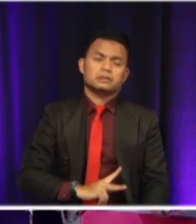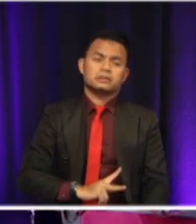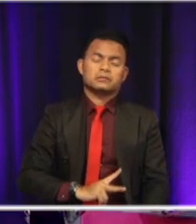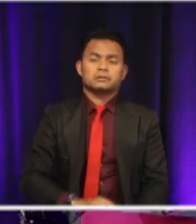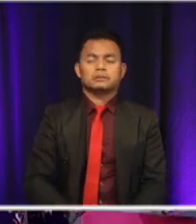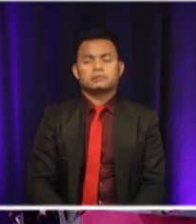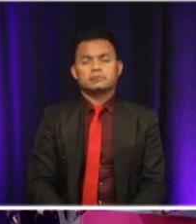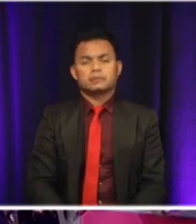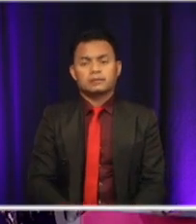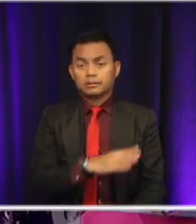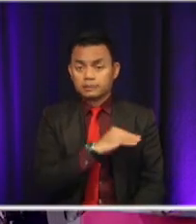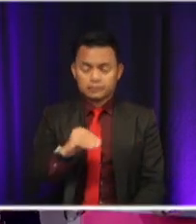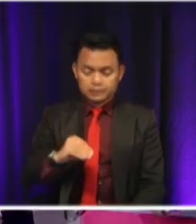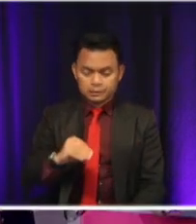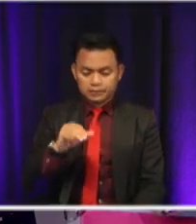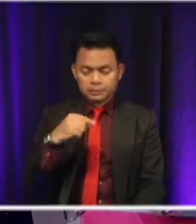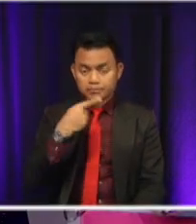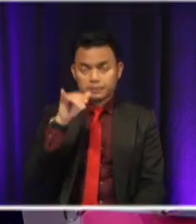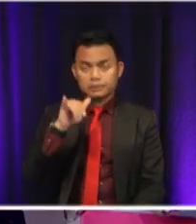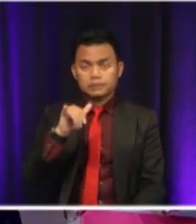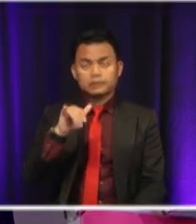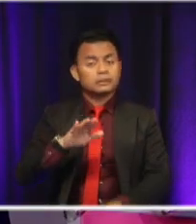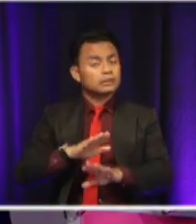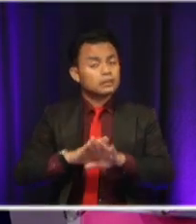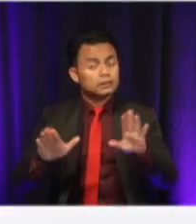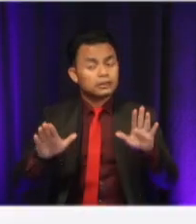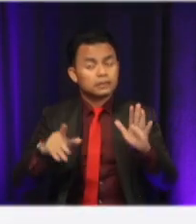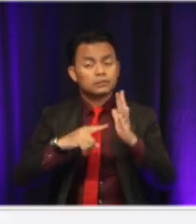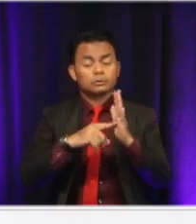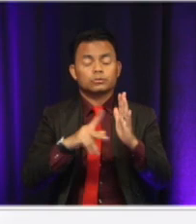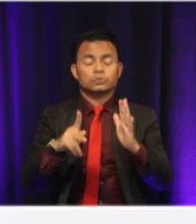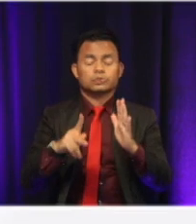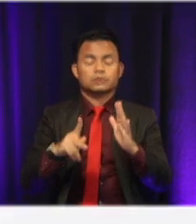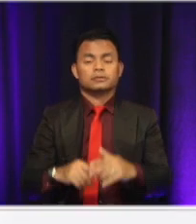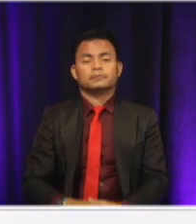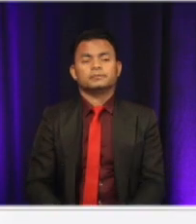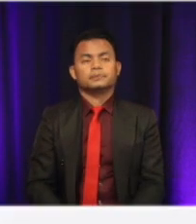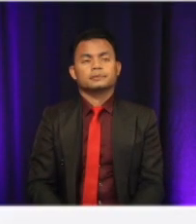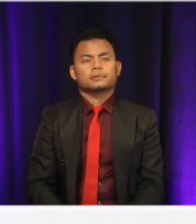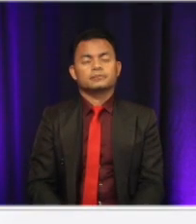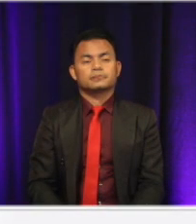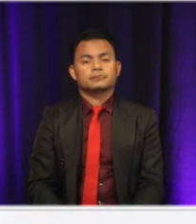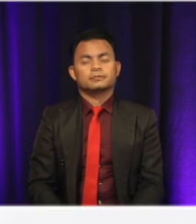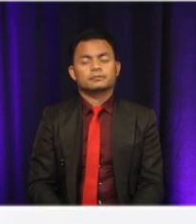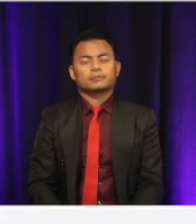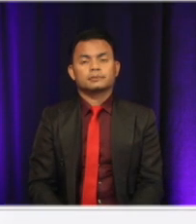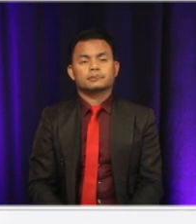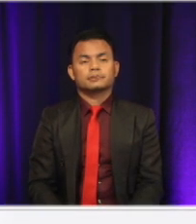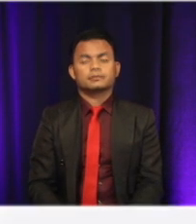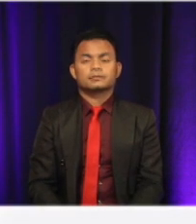play? Why are we asked to show mercy to others? Mercy,